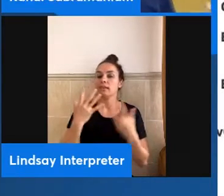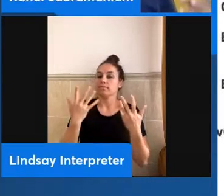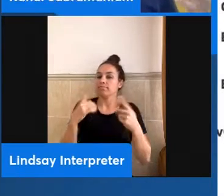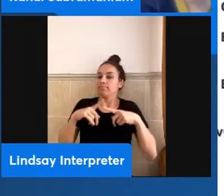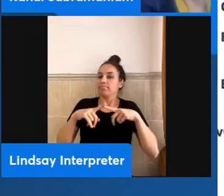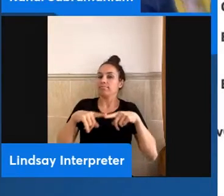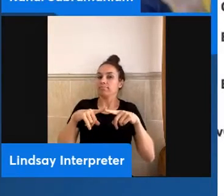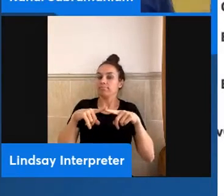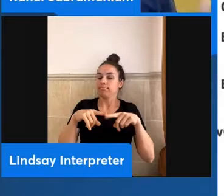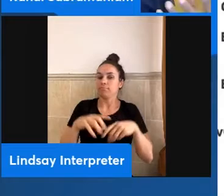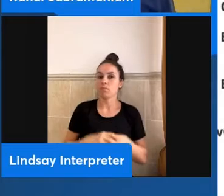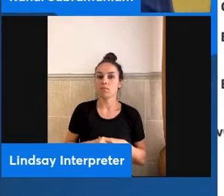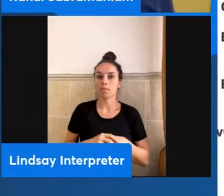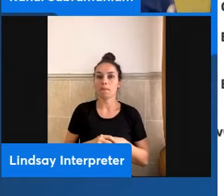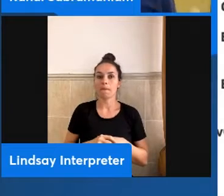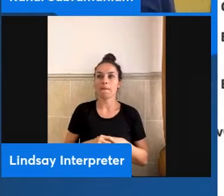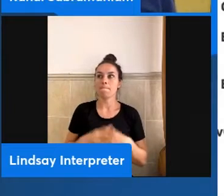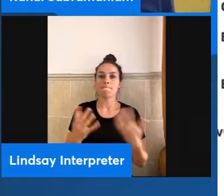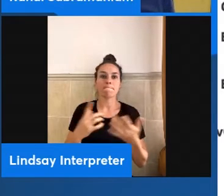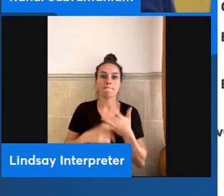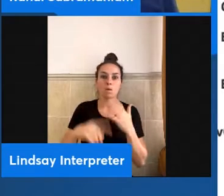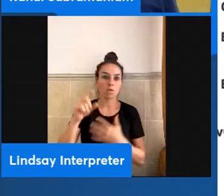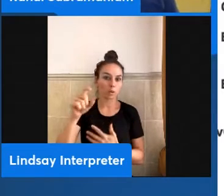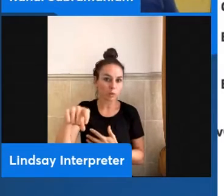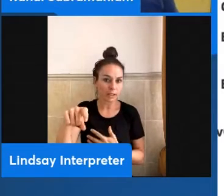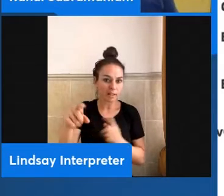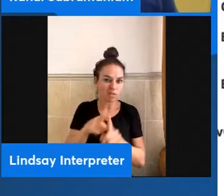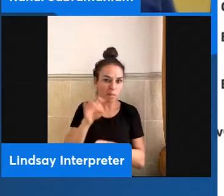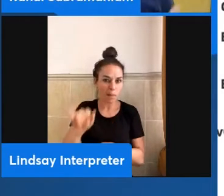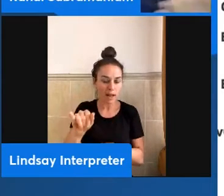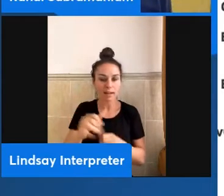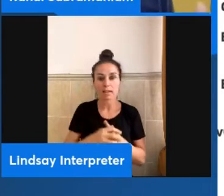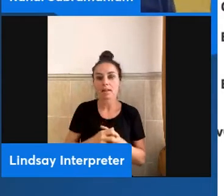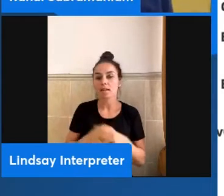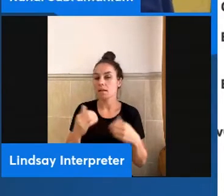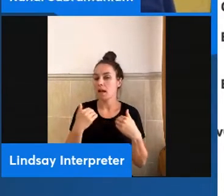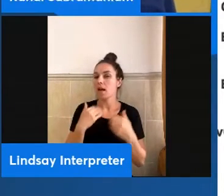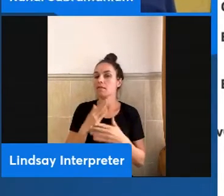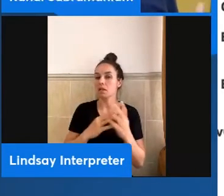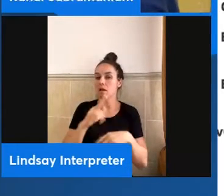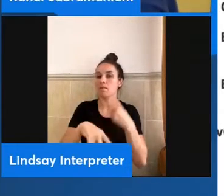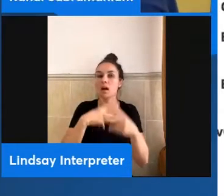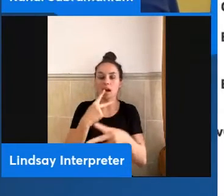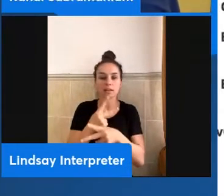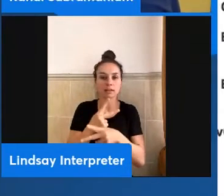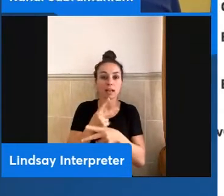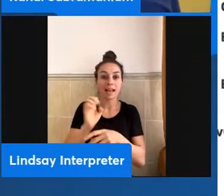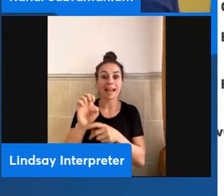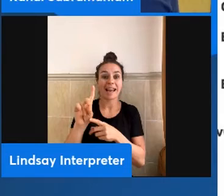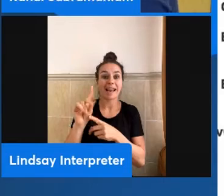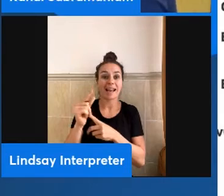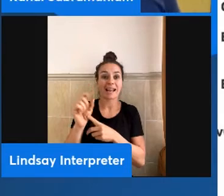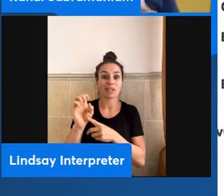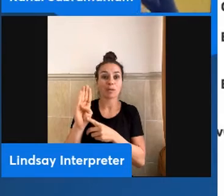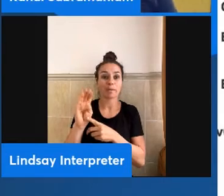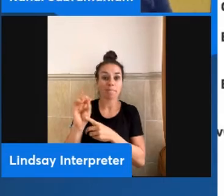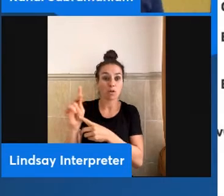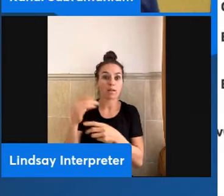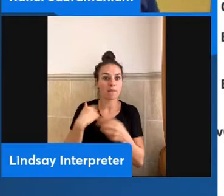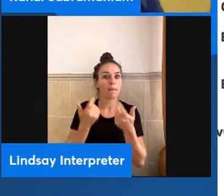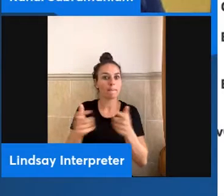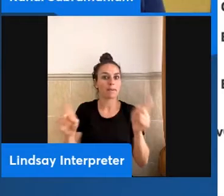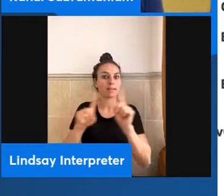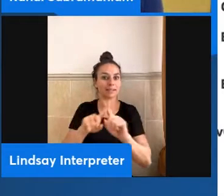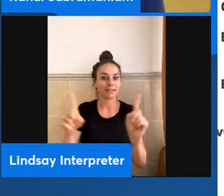on what you need out of your workload. There are some scenarios where network I/O makes a very big difference. And in fact, the larger